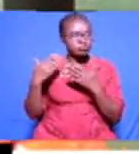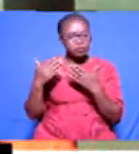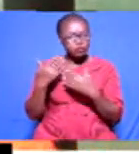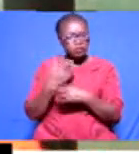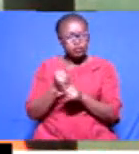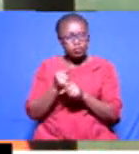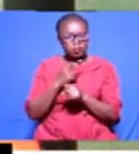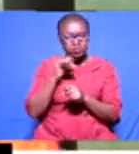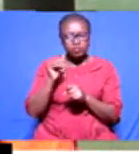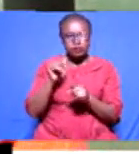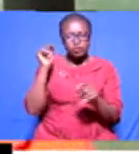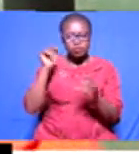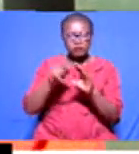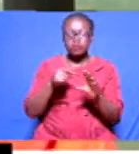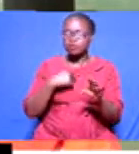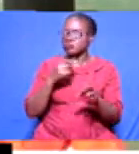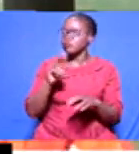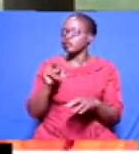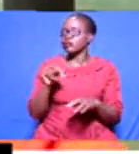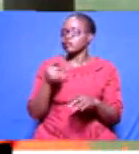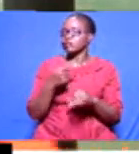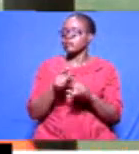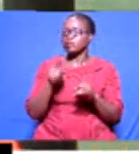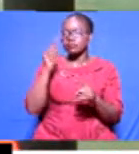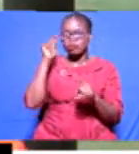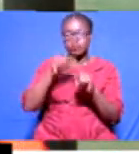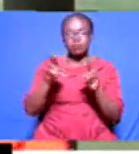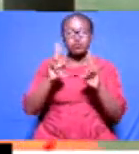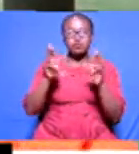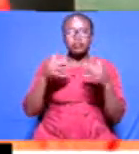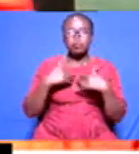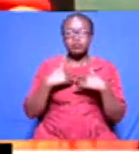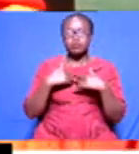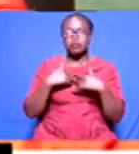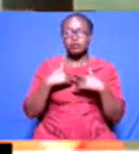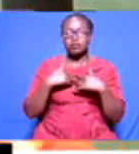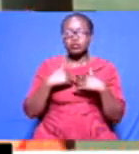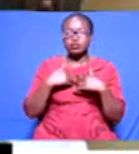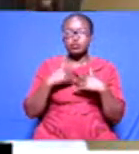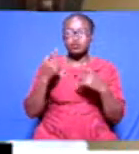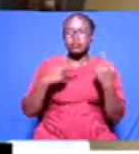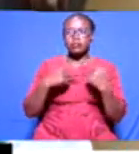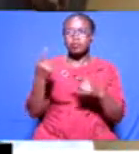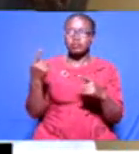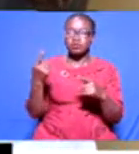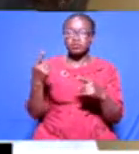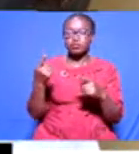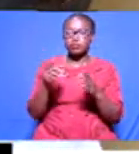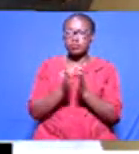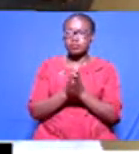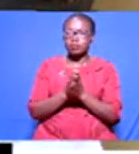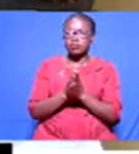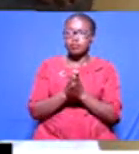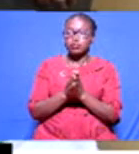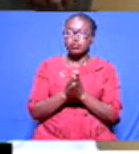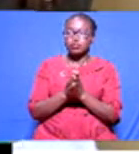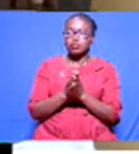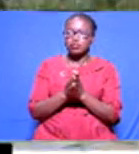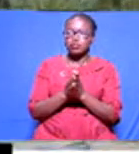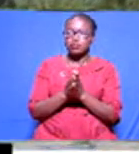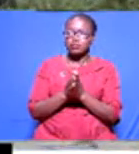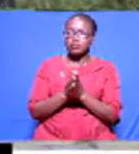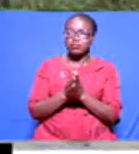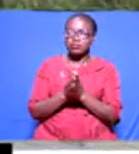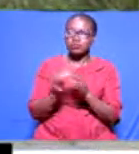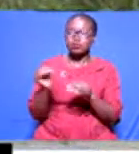make a goal for myself. No, I have a goal already, and my goal is to win a Grand Slam. Angela has used continental events in